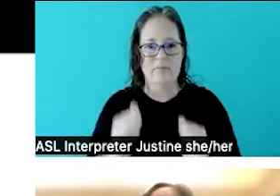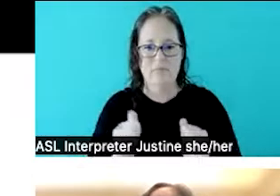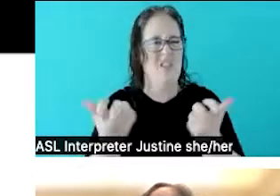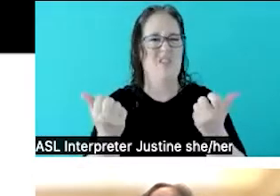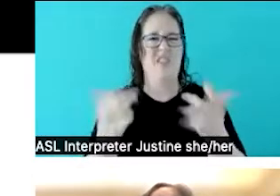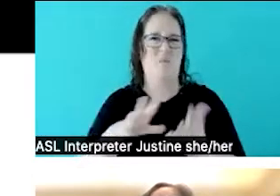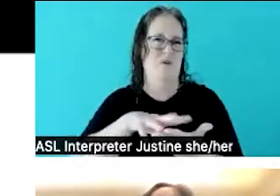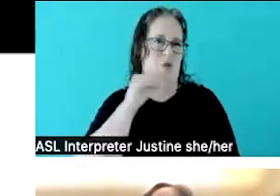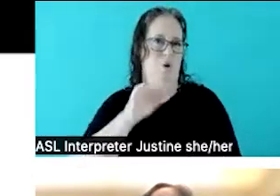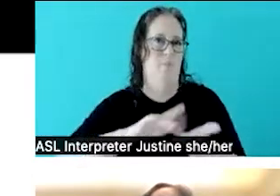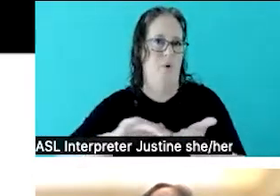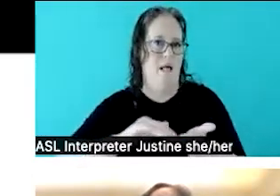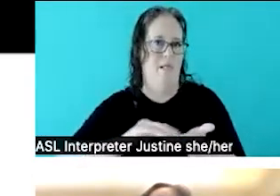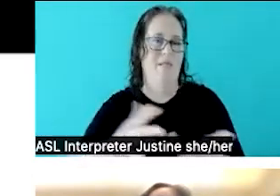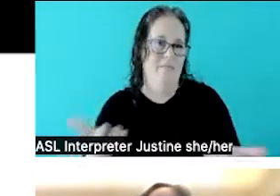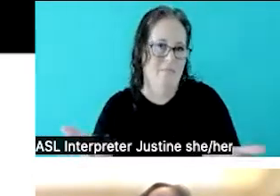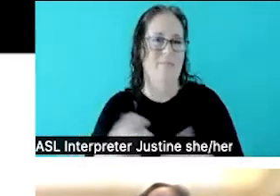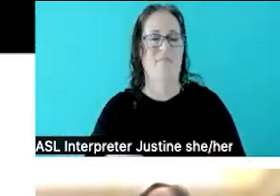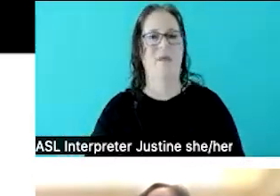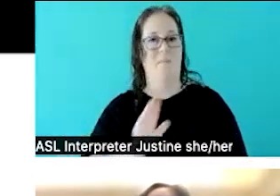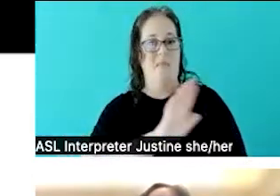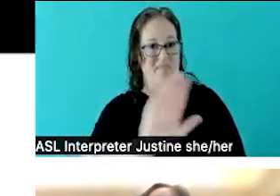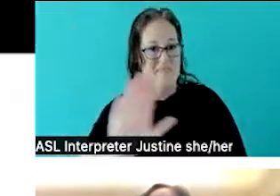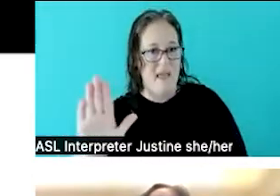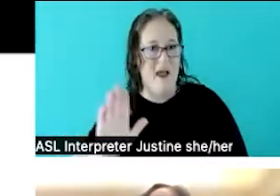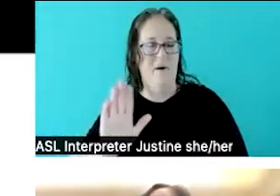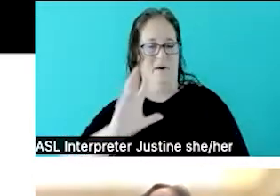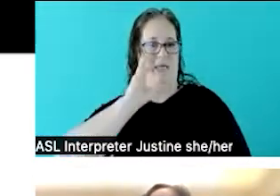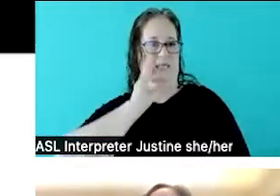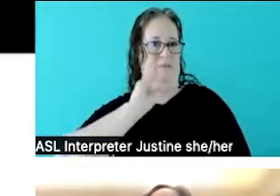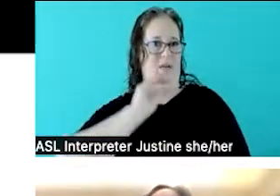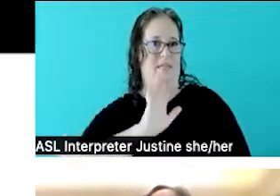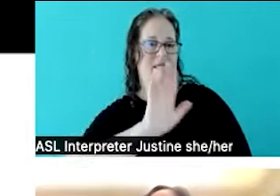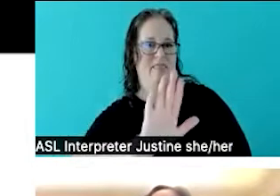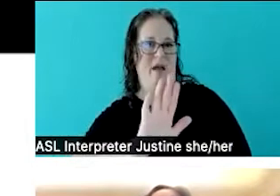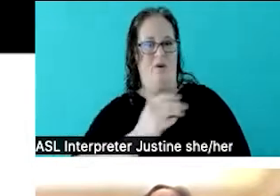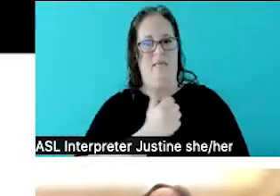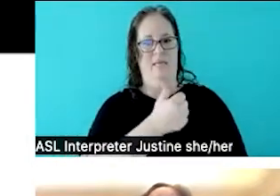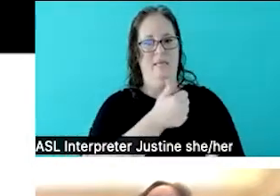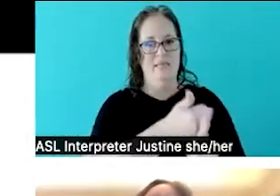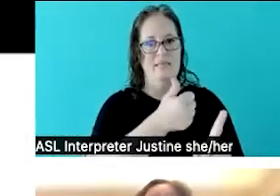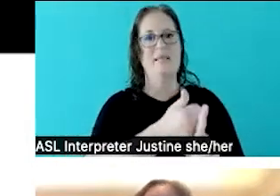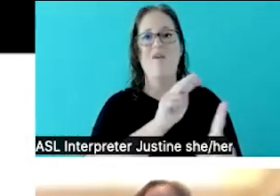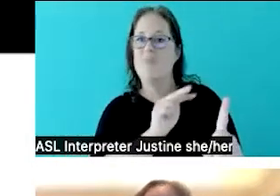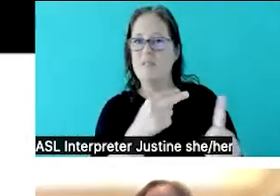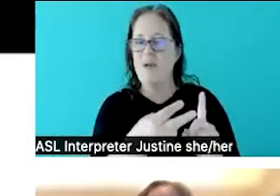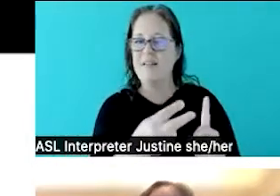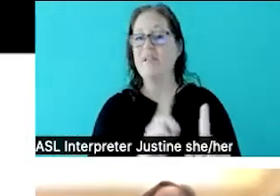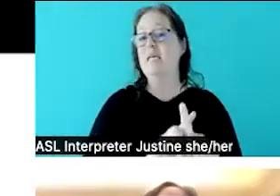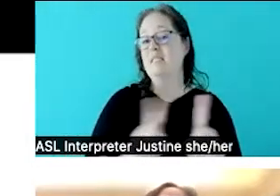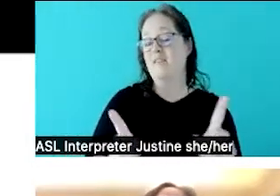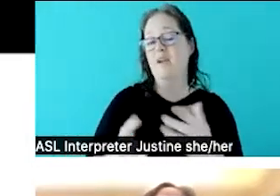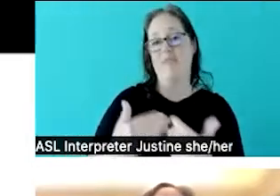So we need to take that into account. Their experience and their self-image are very different from somebody who has a condition from